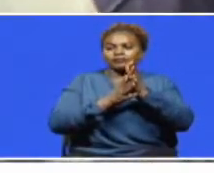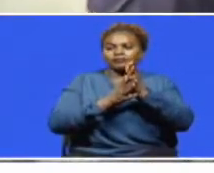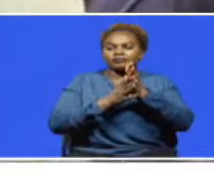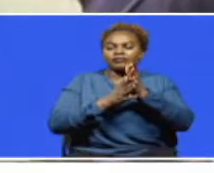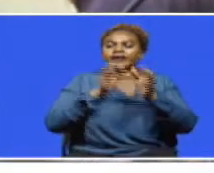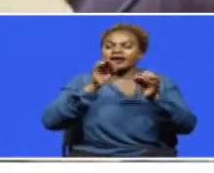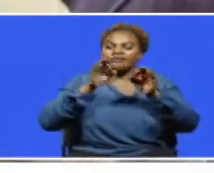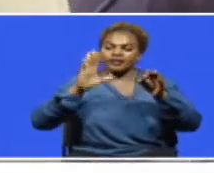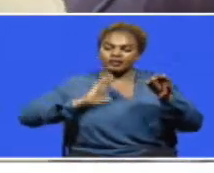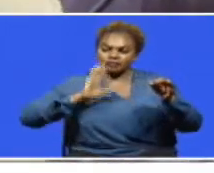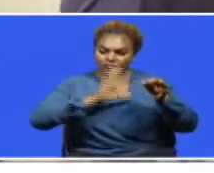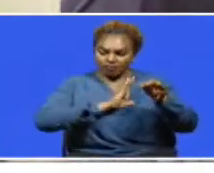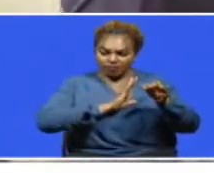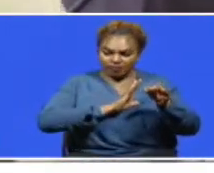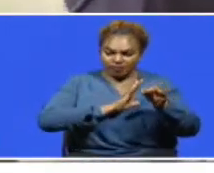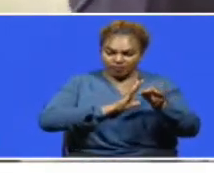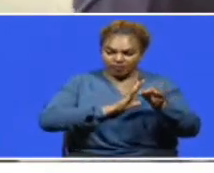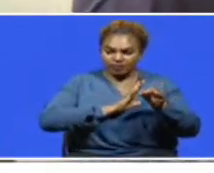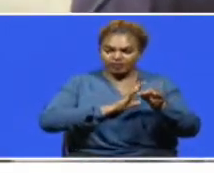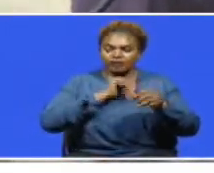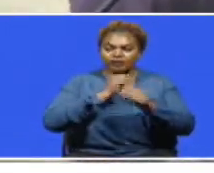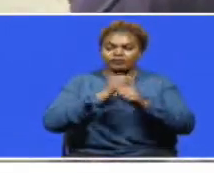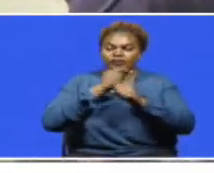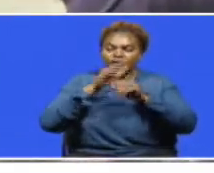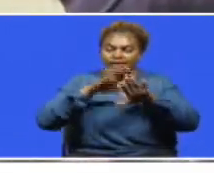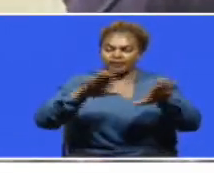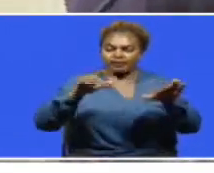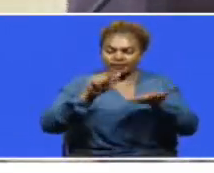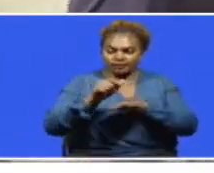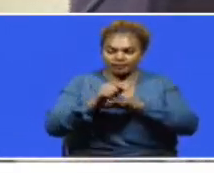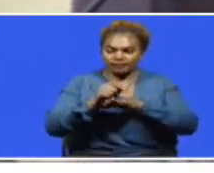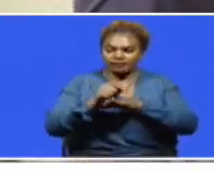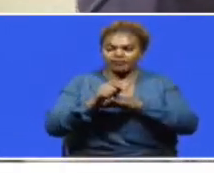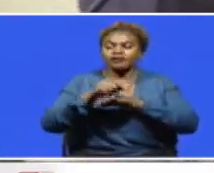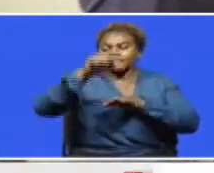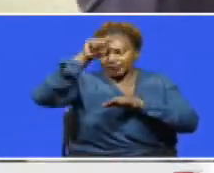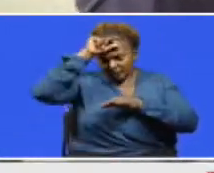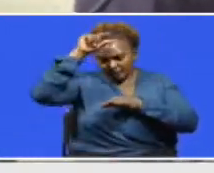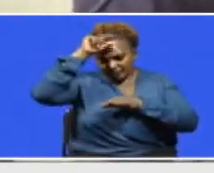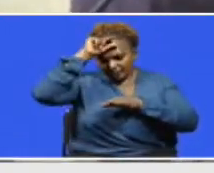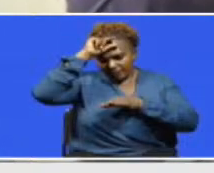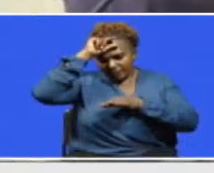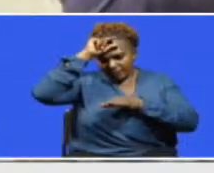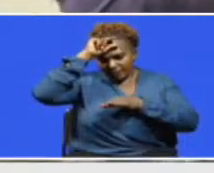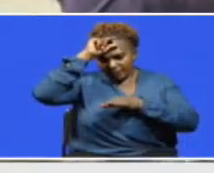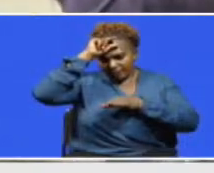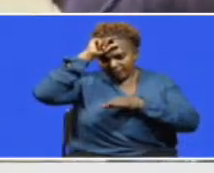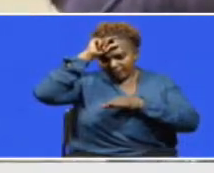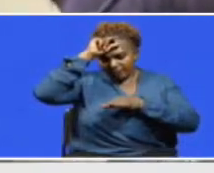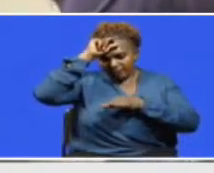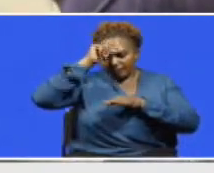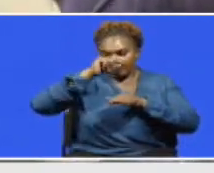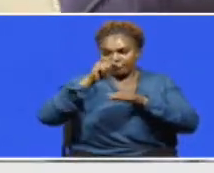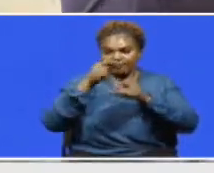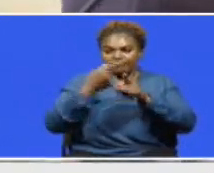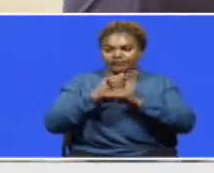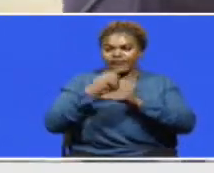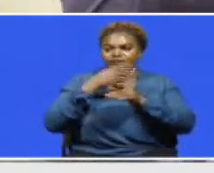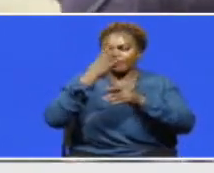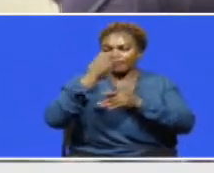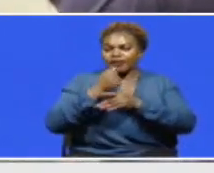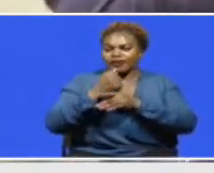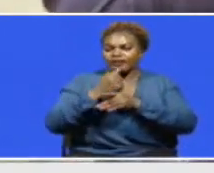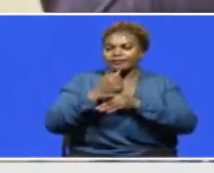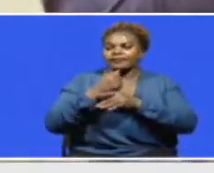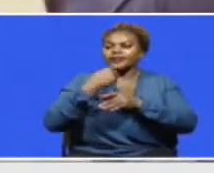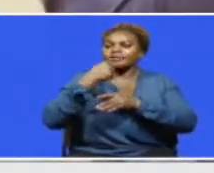Even if this committee will not, even if they do it on the floor of the House, we will indict the government of Denmark and Netherlands. Why are you